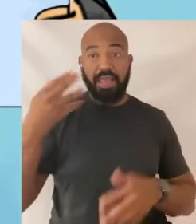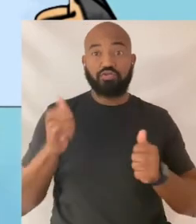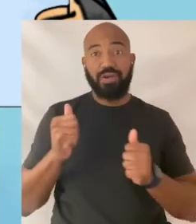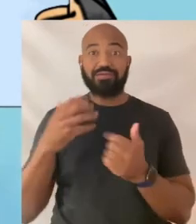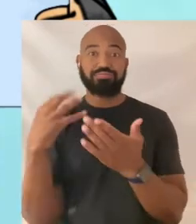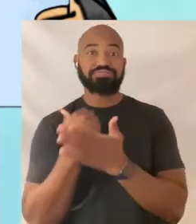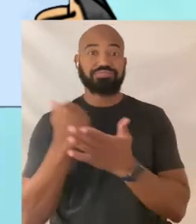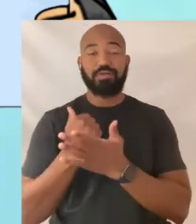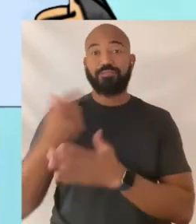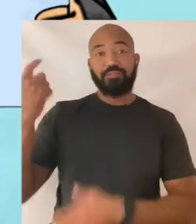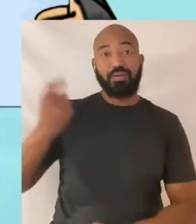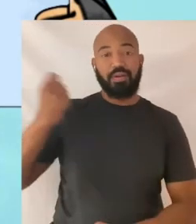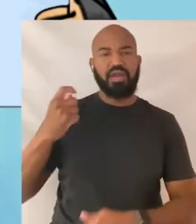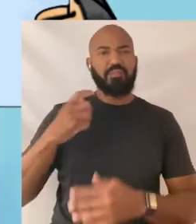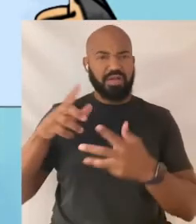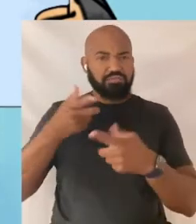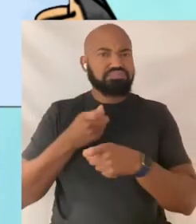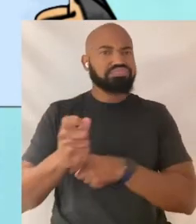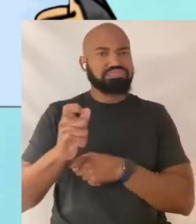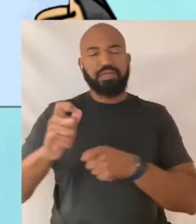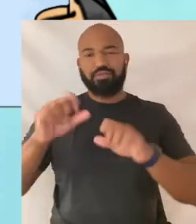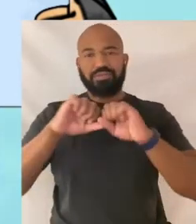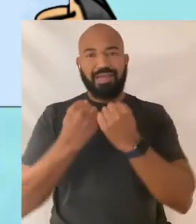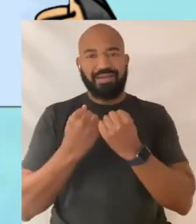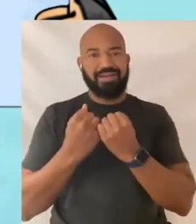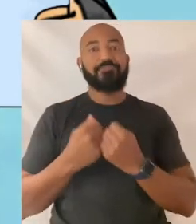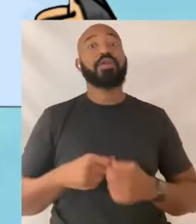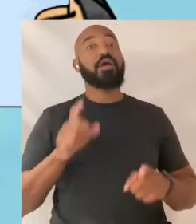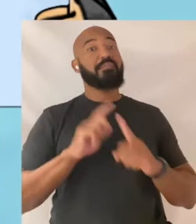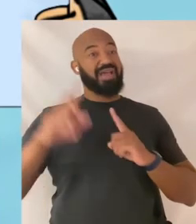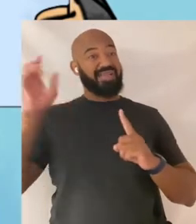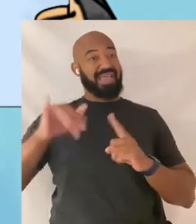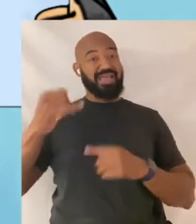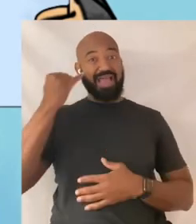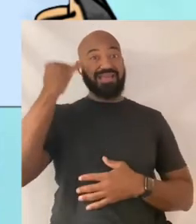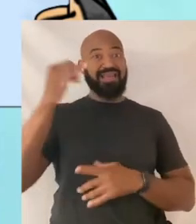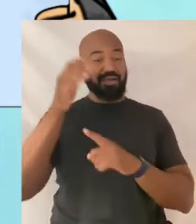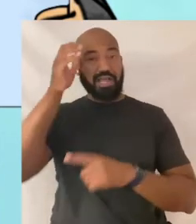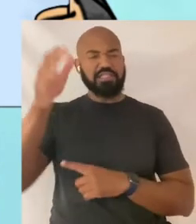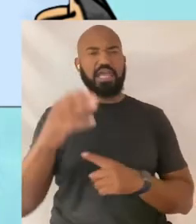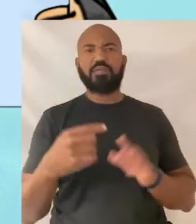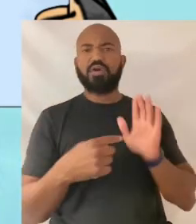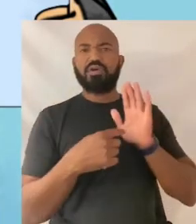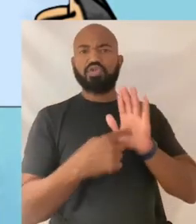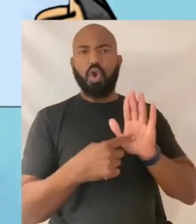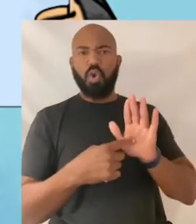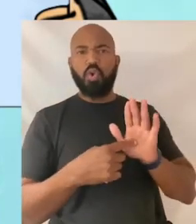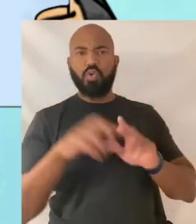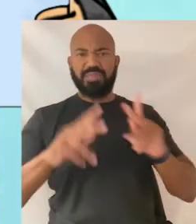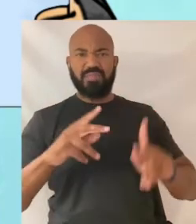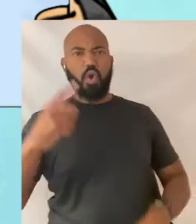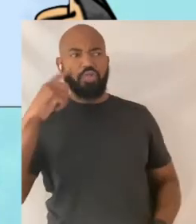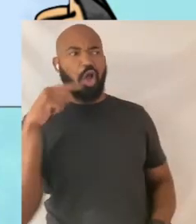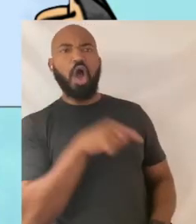of social services. The welfare queen stereotype successfully convinced the American public that Black women were the